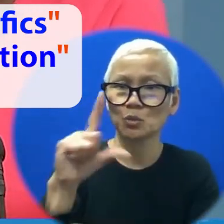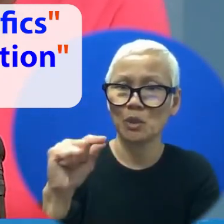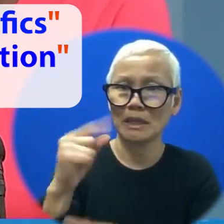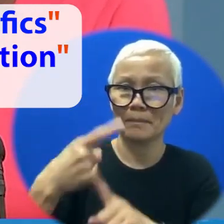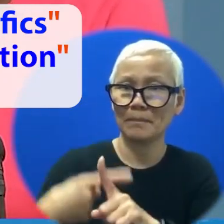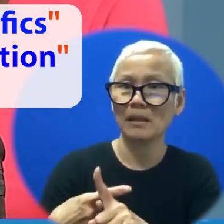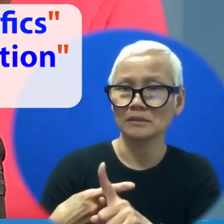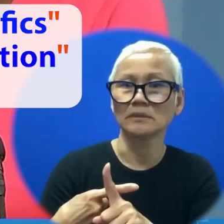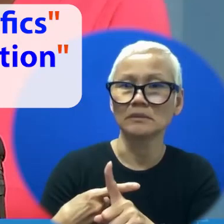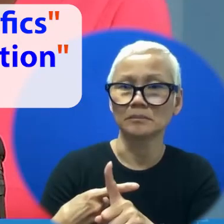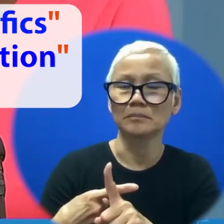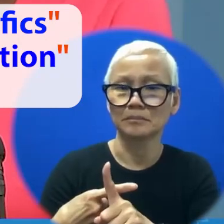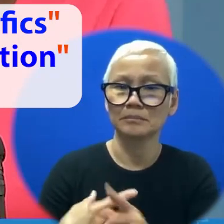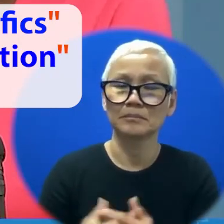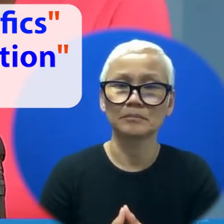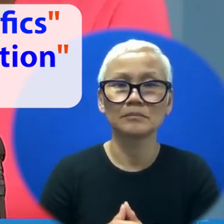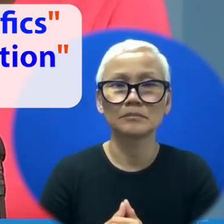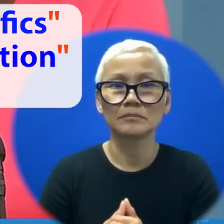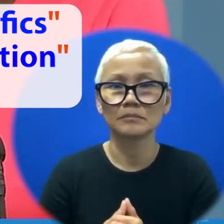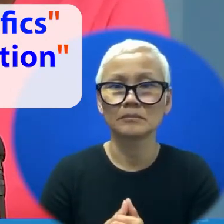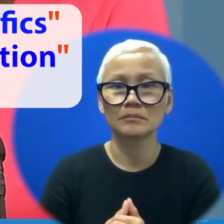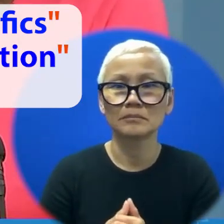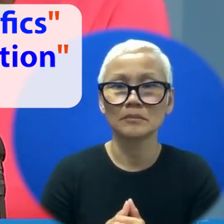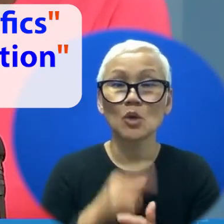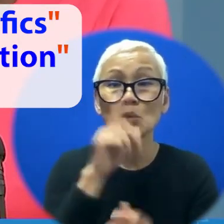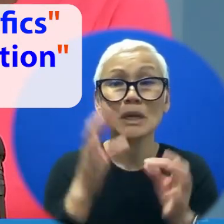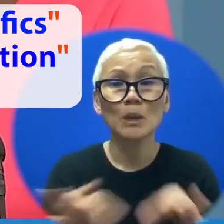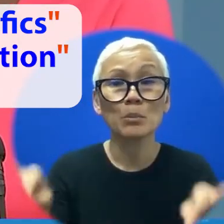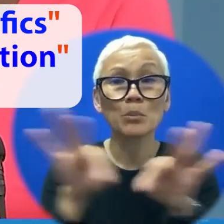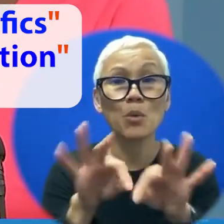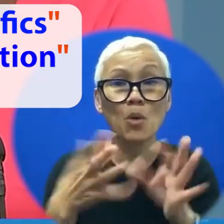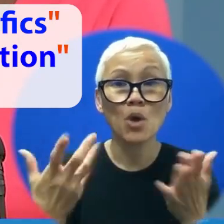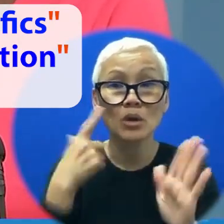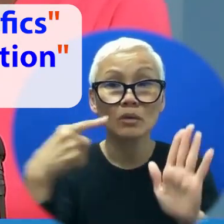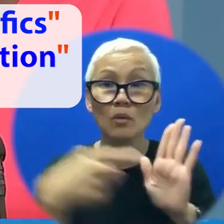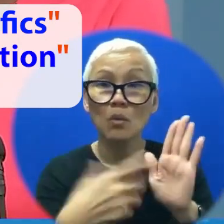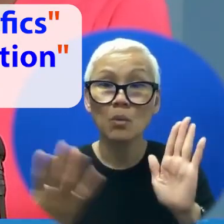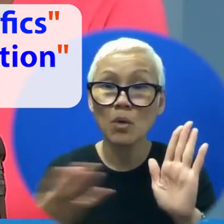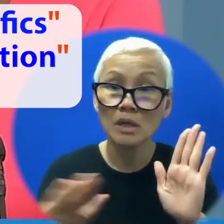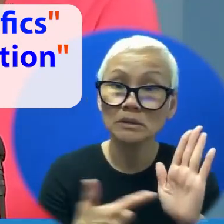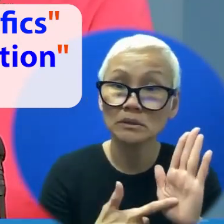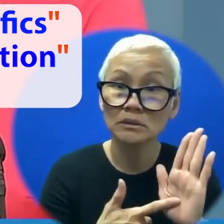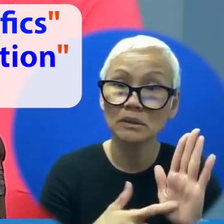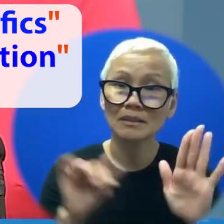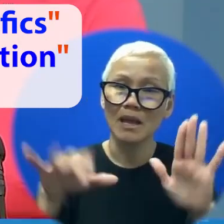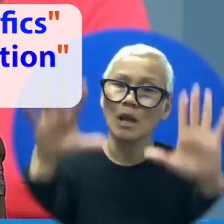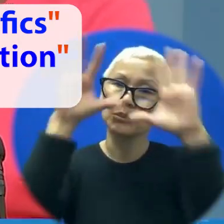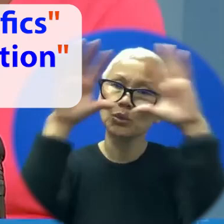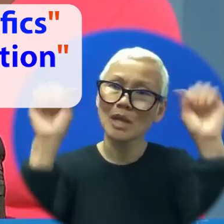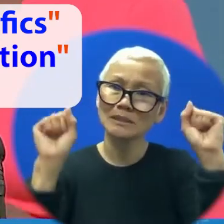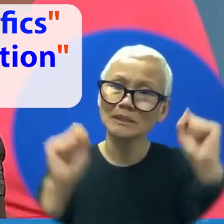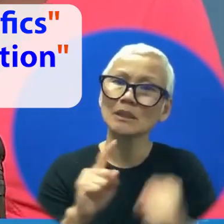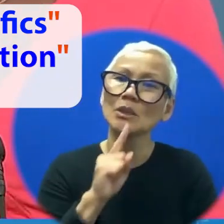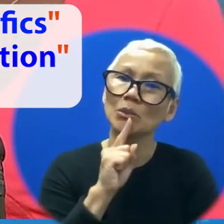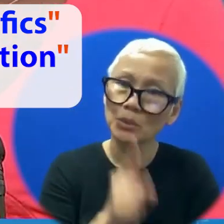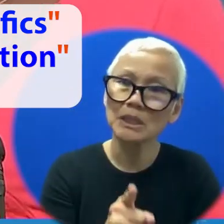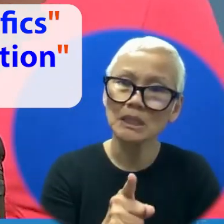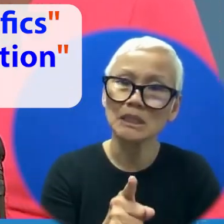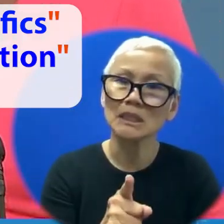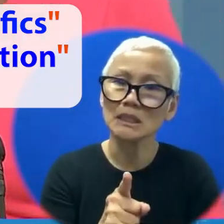plus months. Look, I think what's important to note is that, and you've heard us say this too, the president